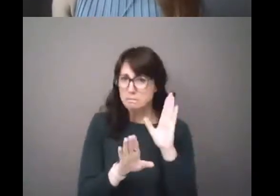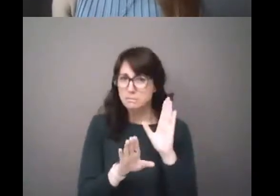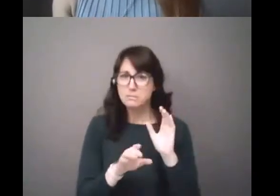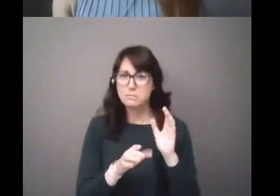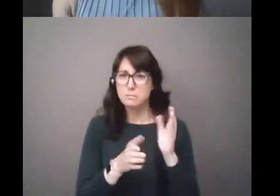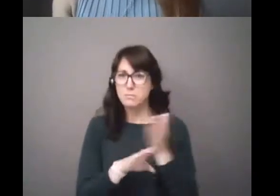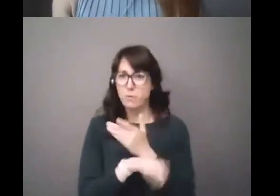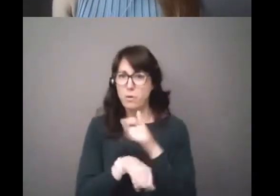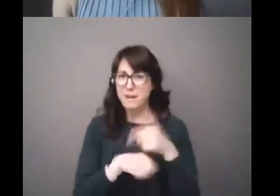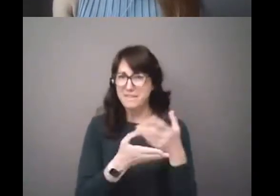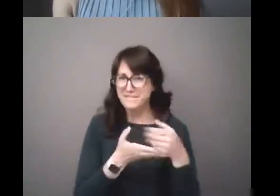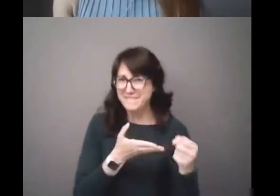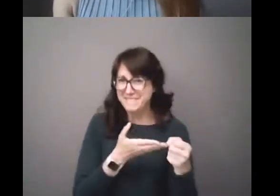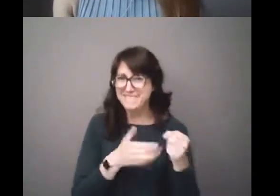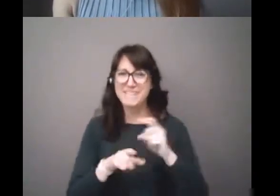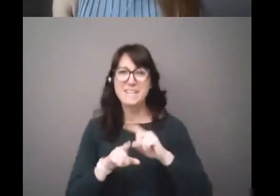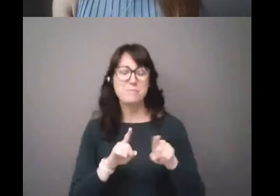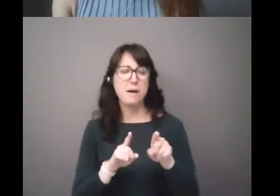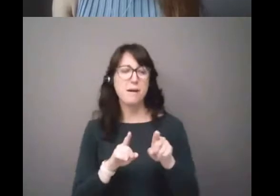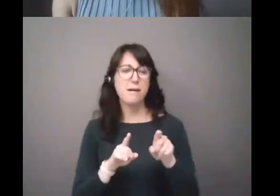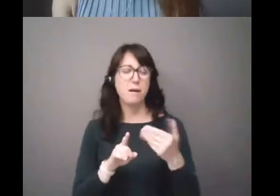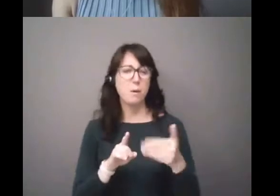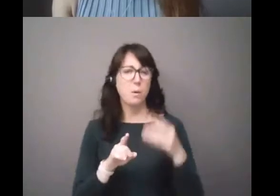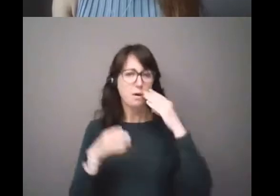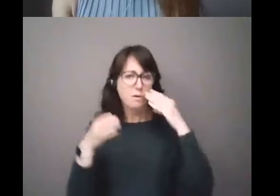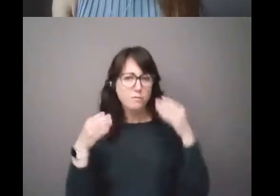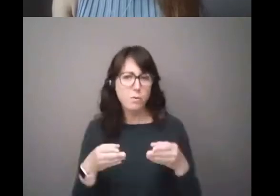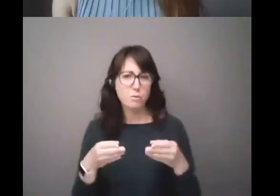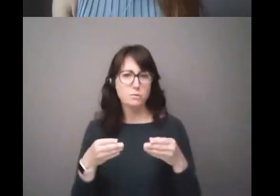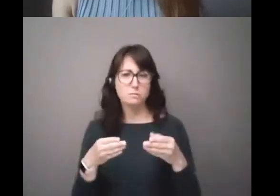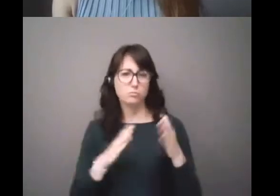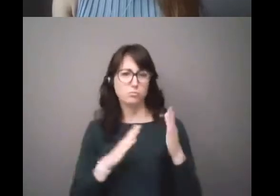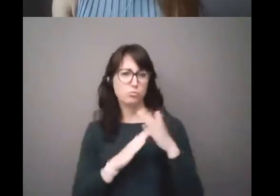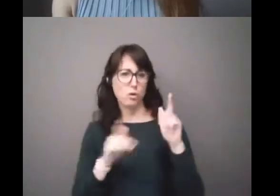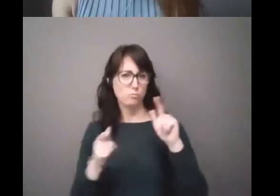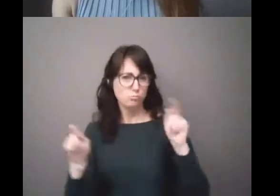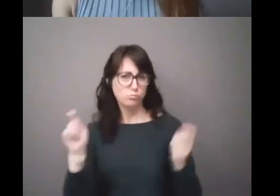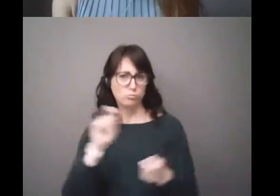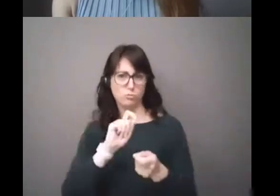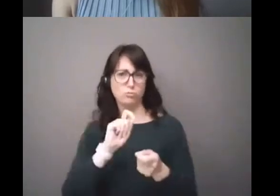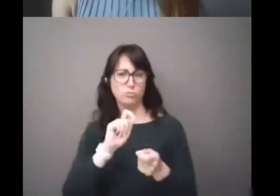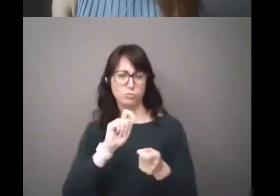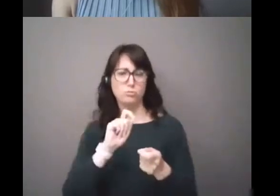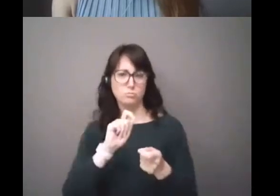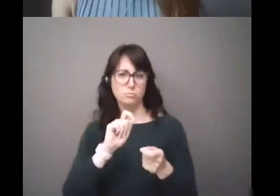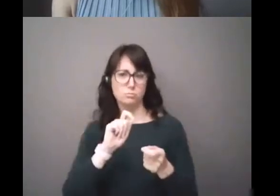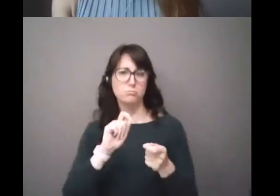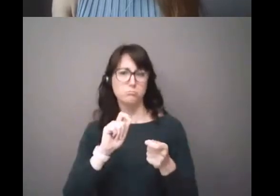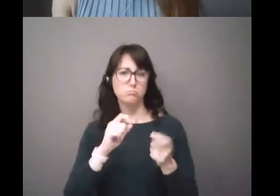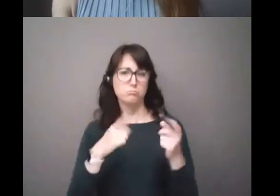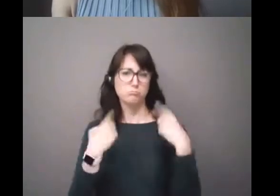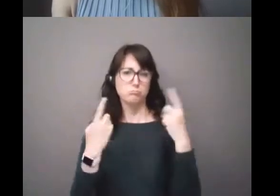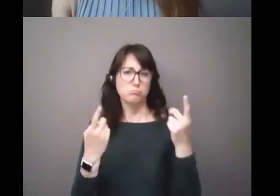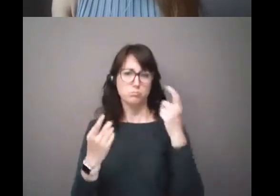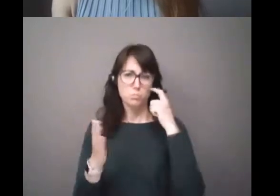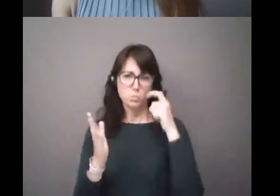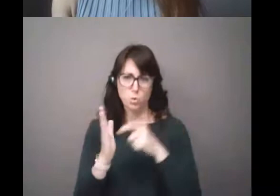Before we run out of time, I want to sort of focus on the biggest change that I think that has